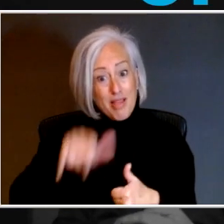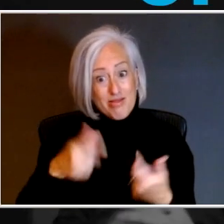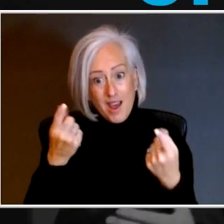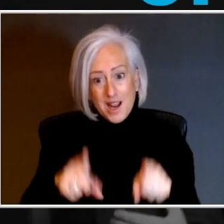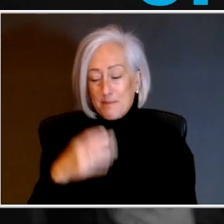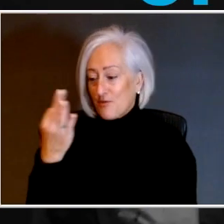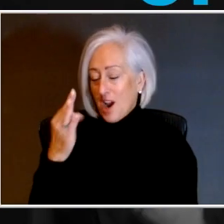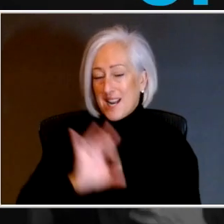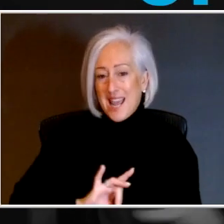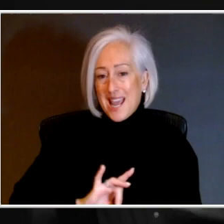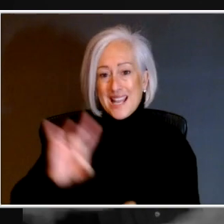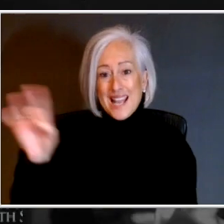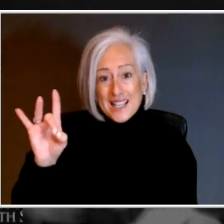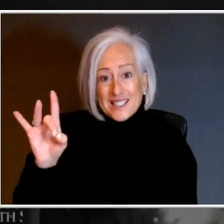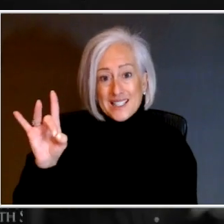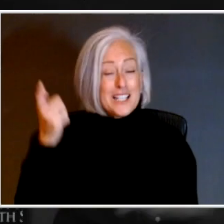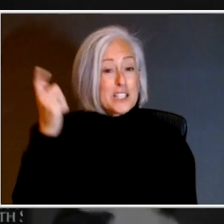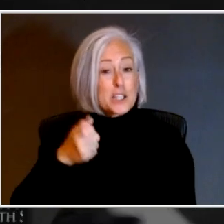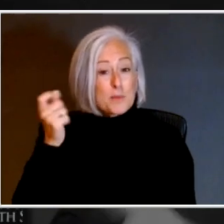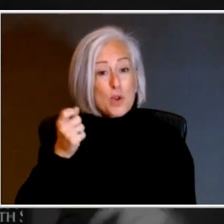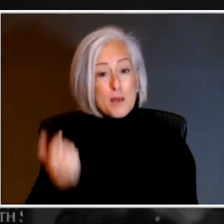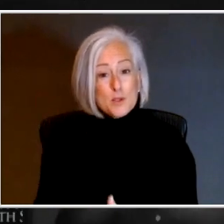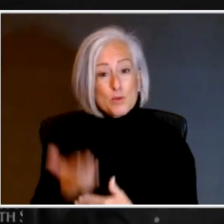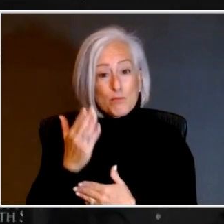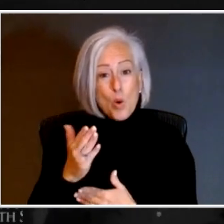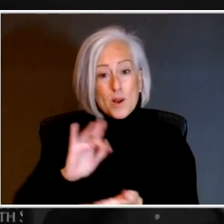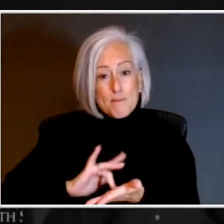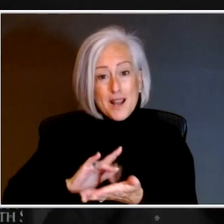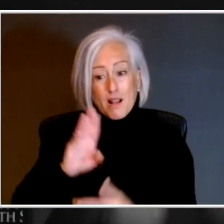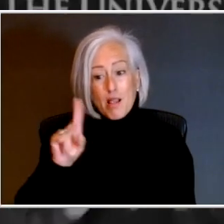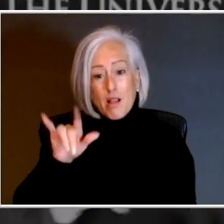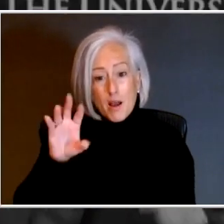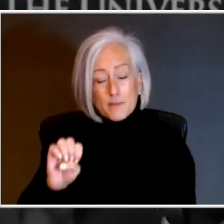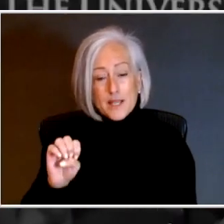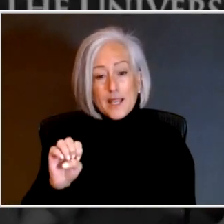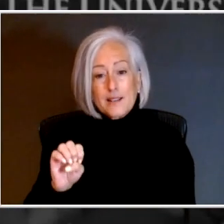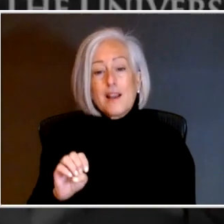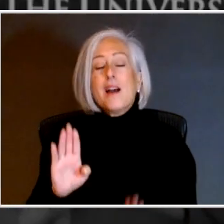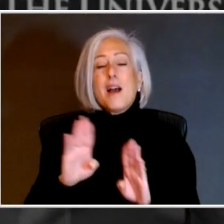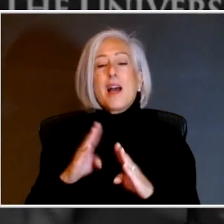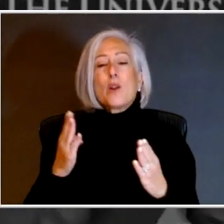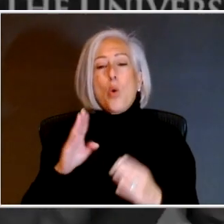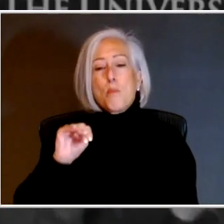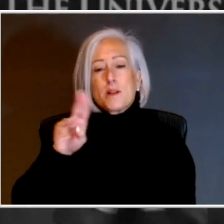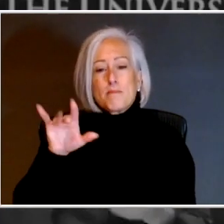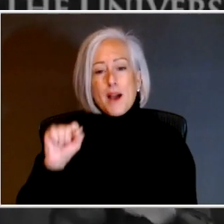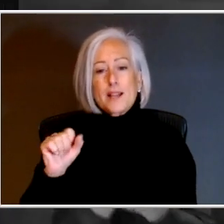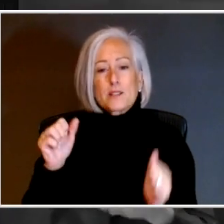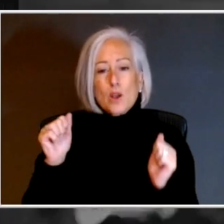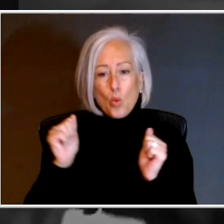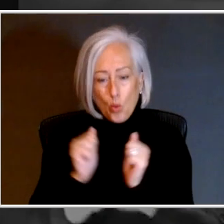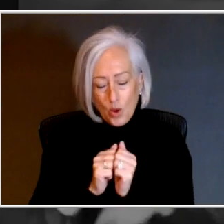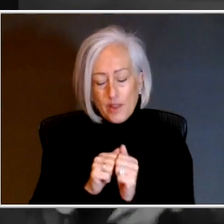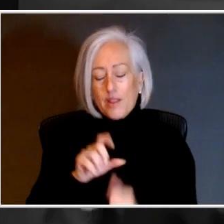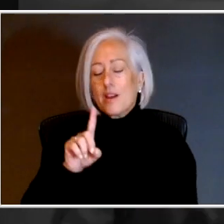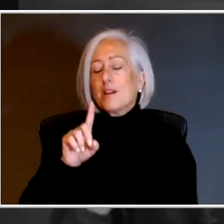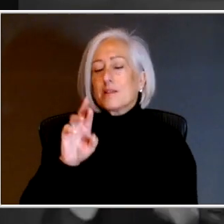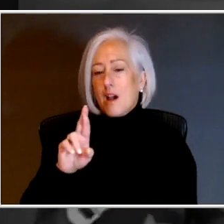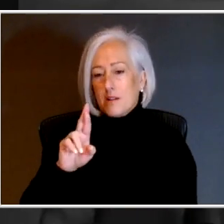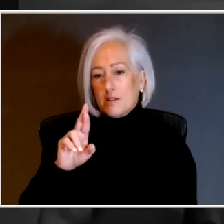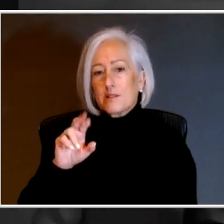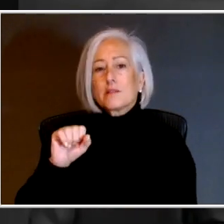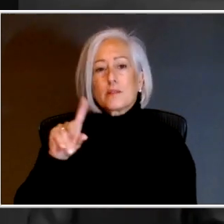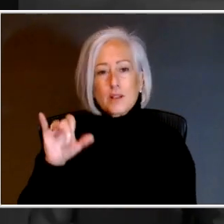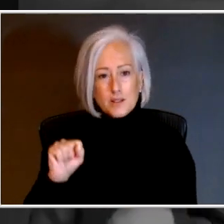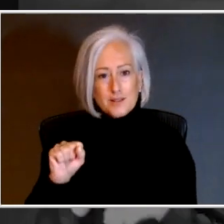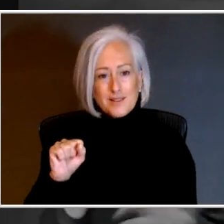Subscribe to our Morning Medical Update and Open Mics with Dr. Stites podcasts. Now, everywhere podcasts are available.